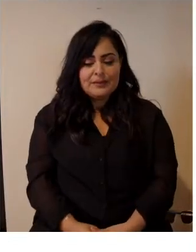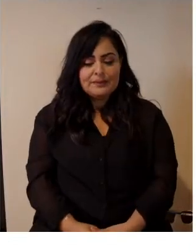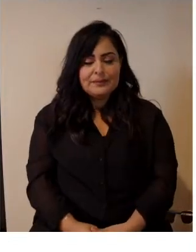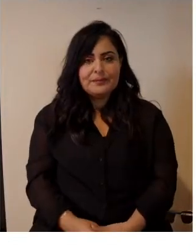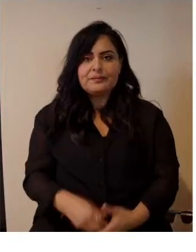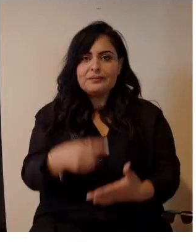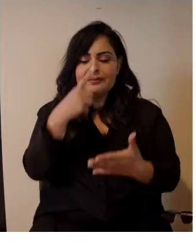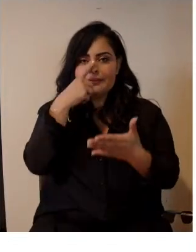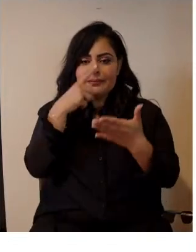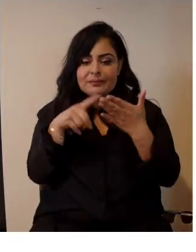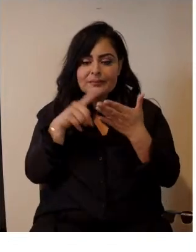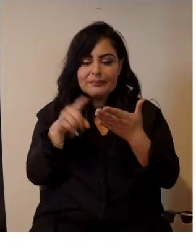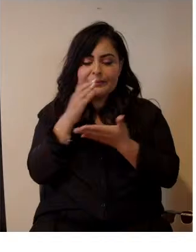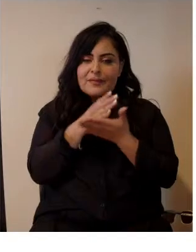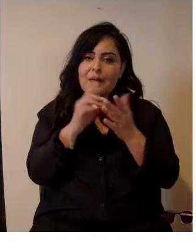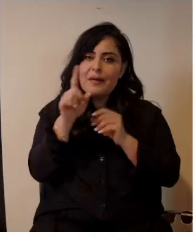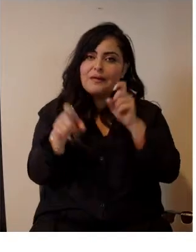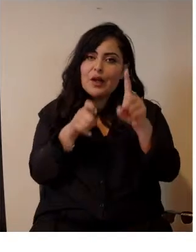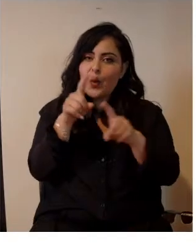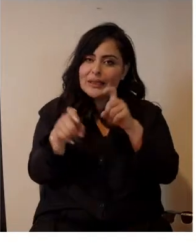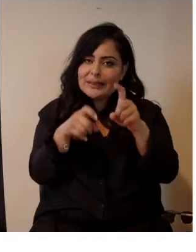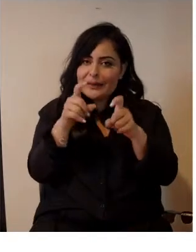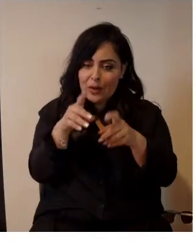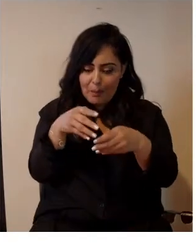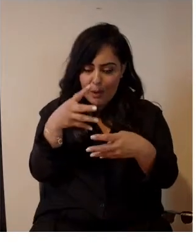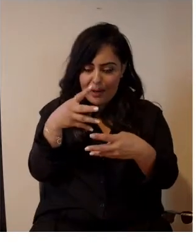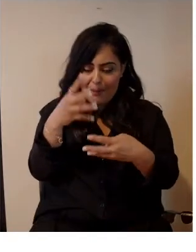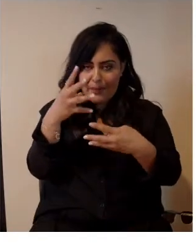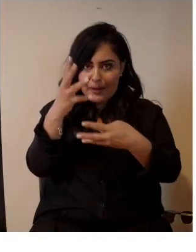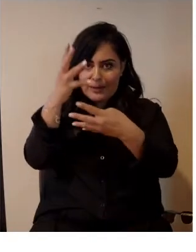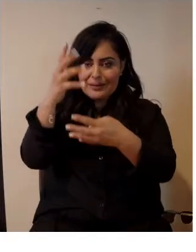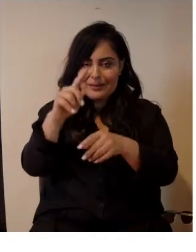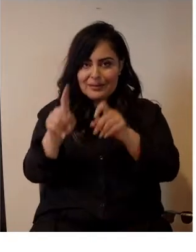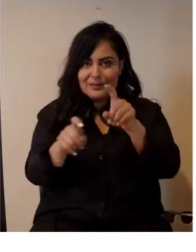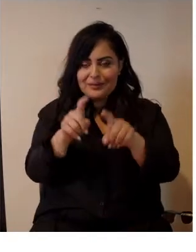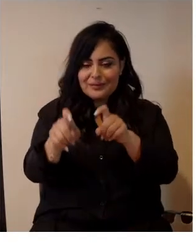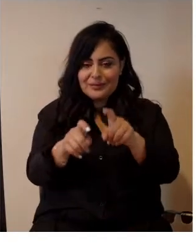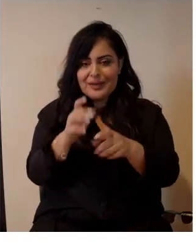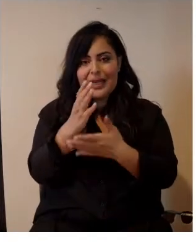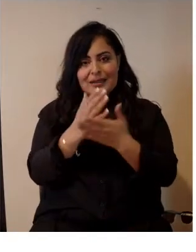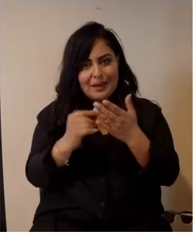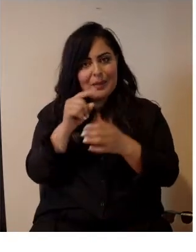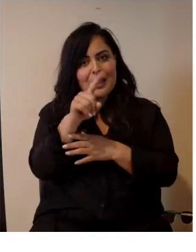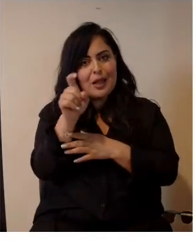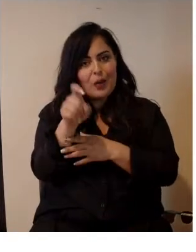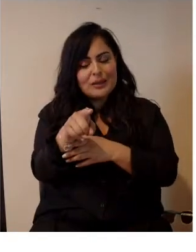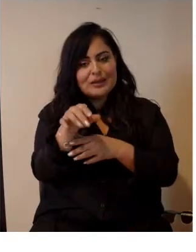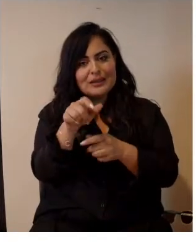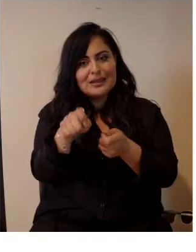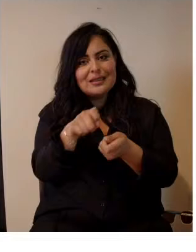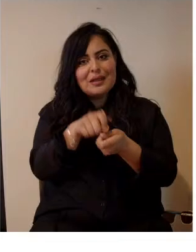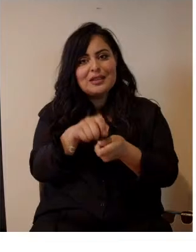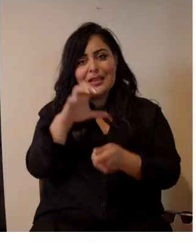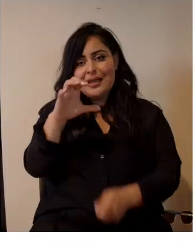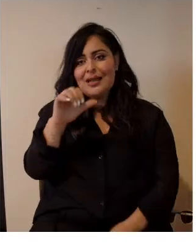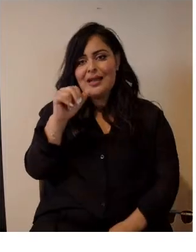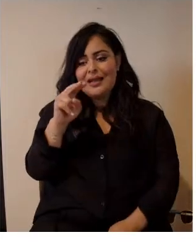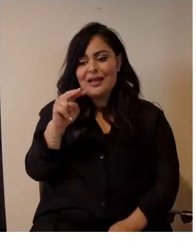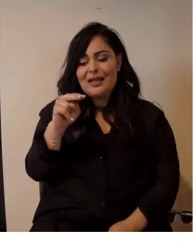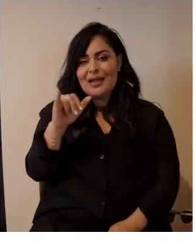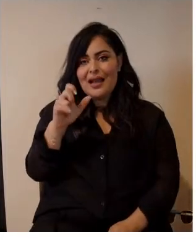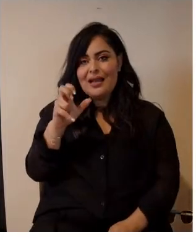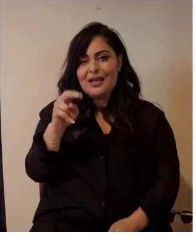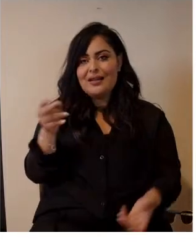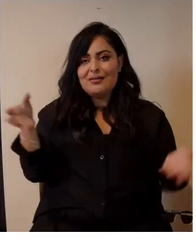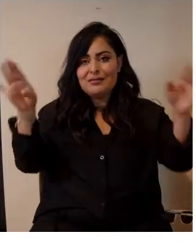Looking through some of the questions as they were pulling up, I know we do have some of the questions, especially our canyons. Those